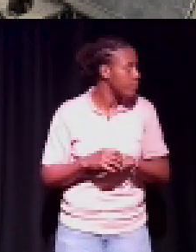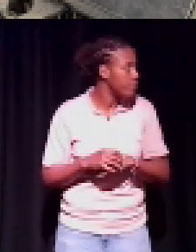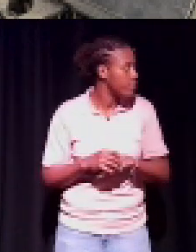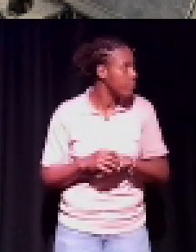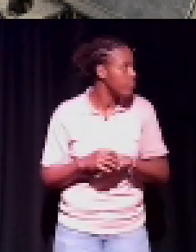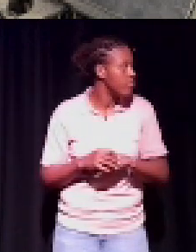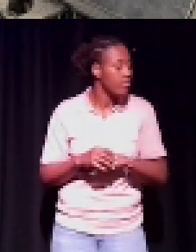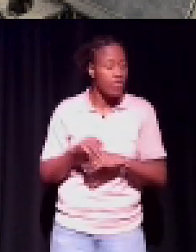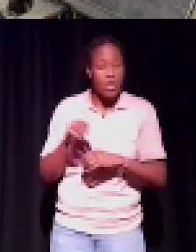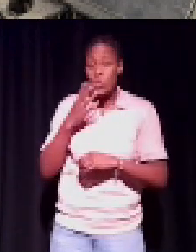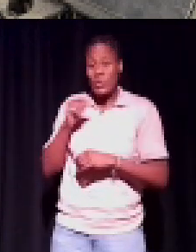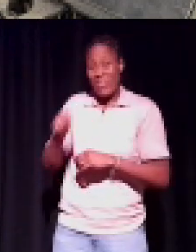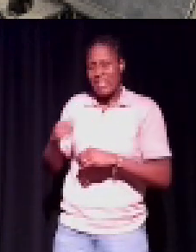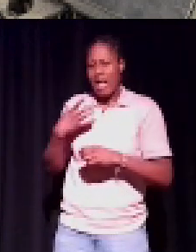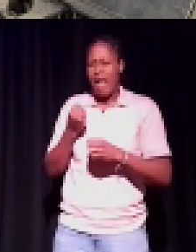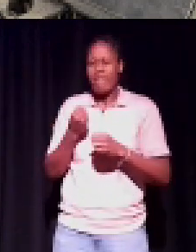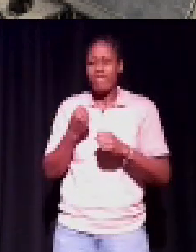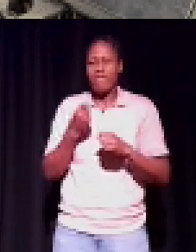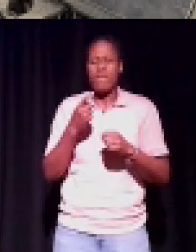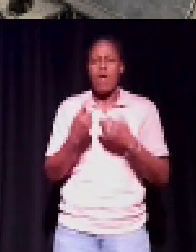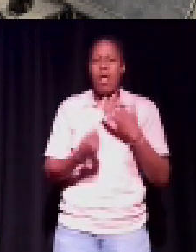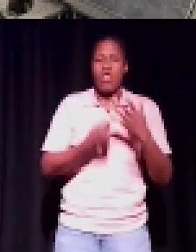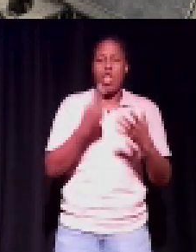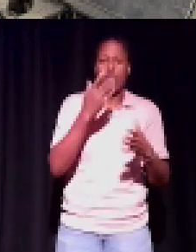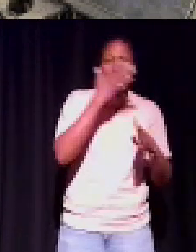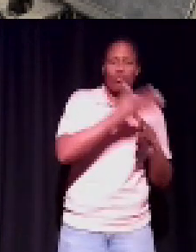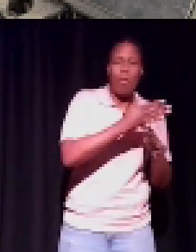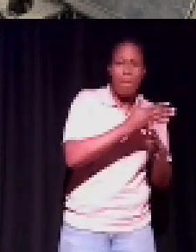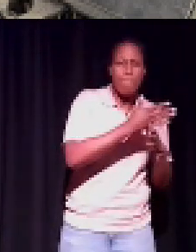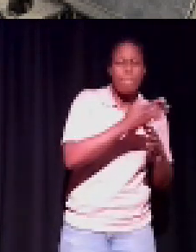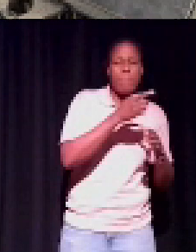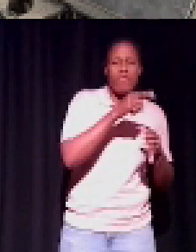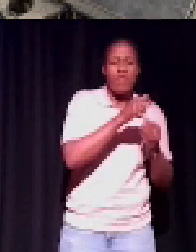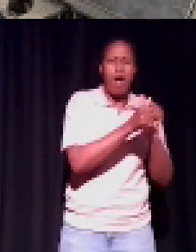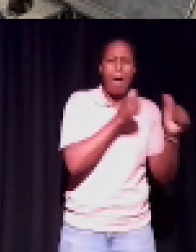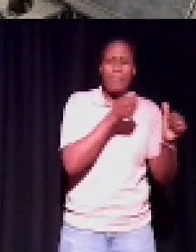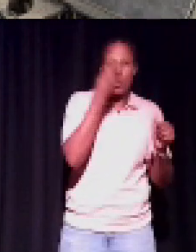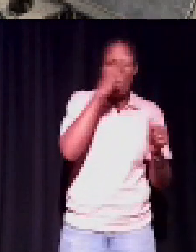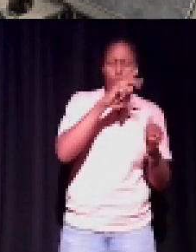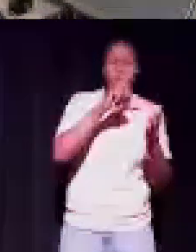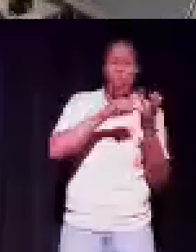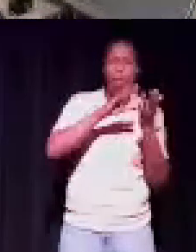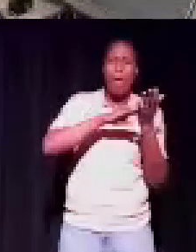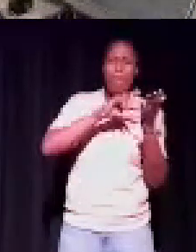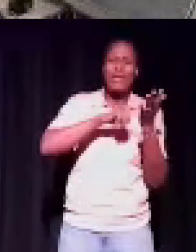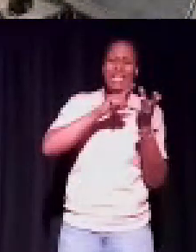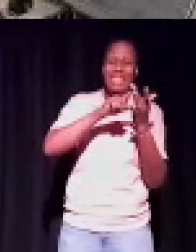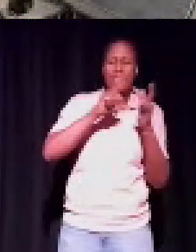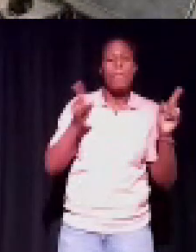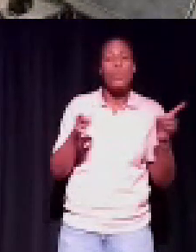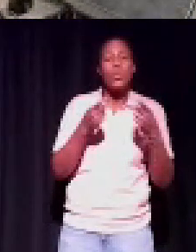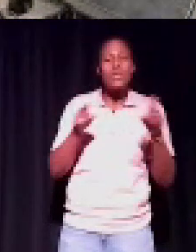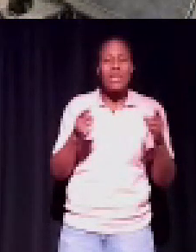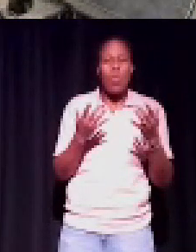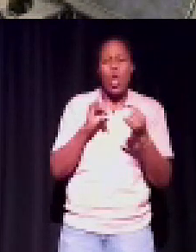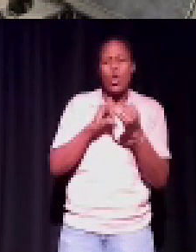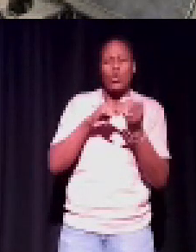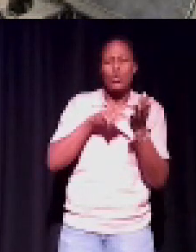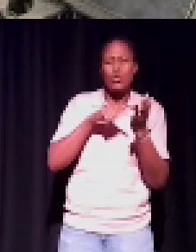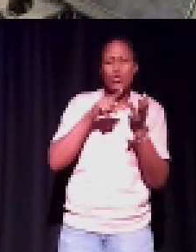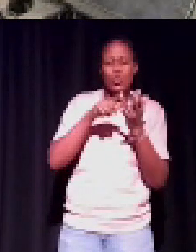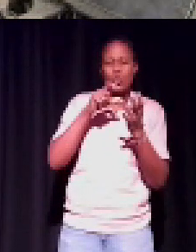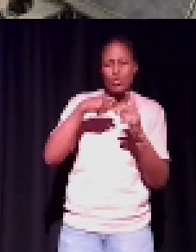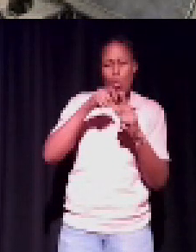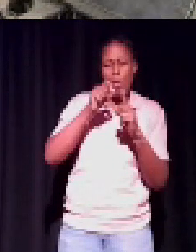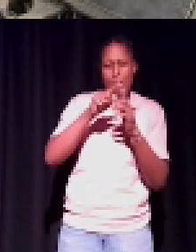of my other jobs. So I work for an organization called Omni Music in Stockport, and we run sessions